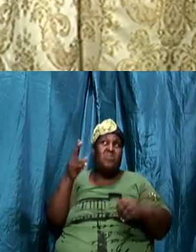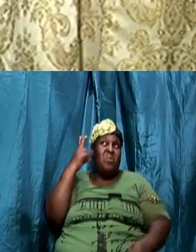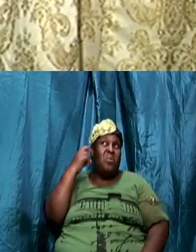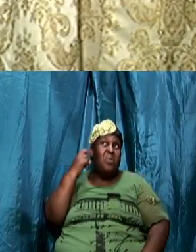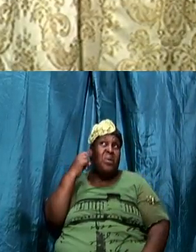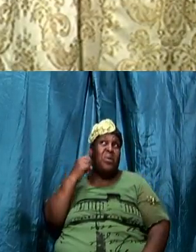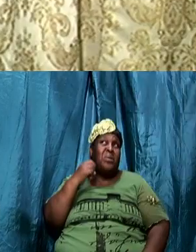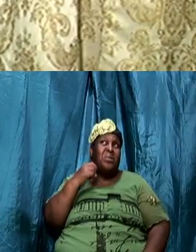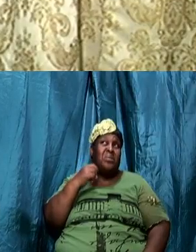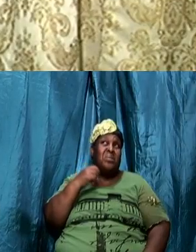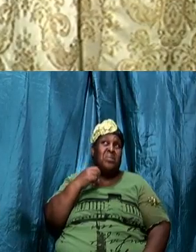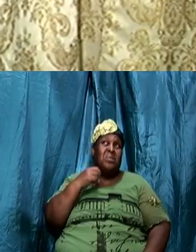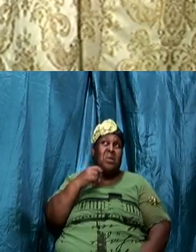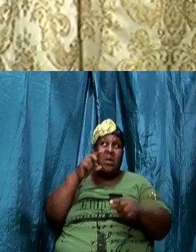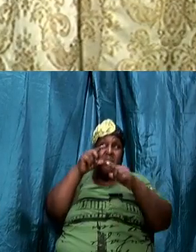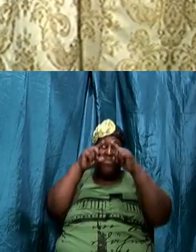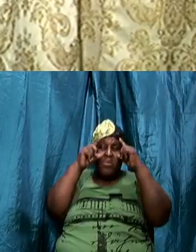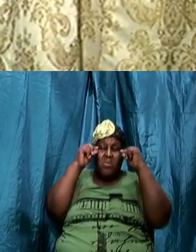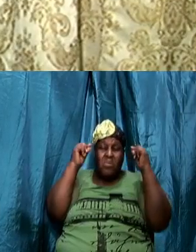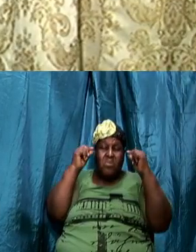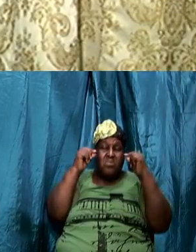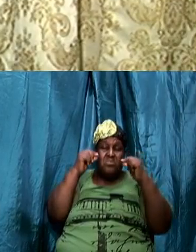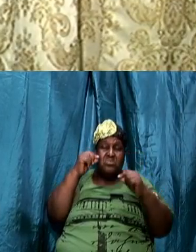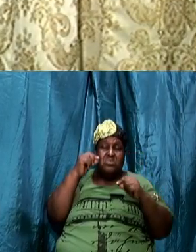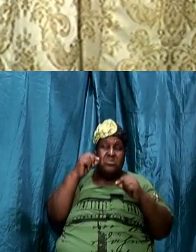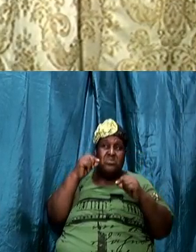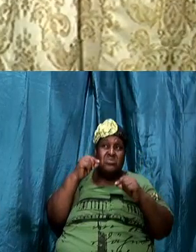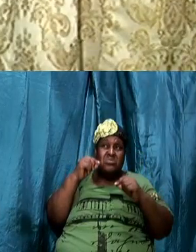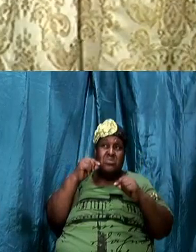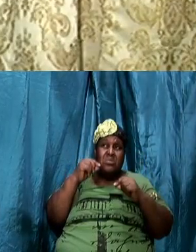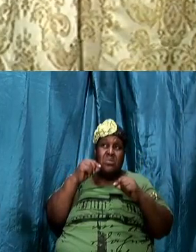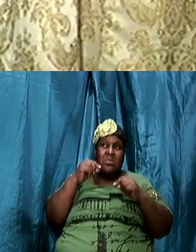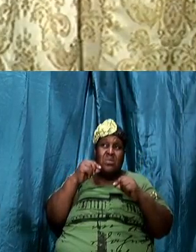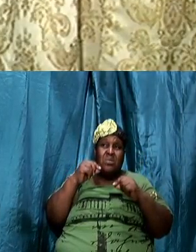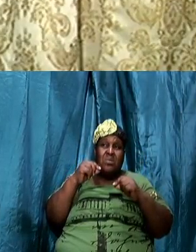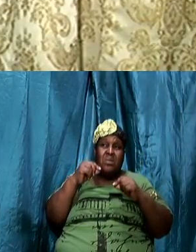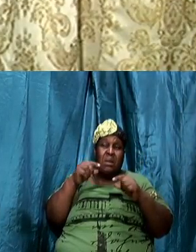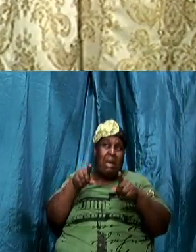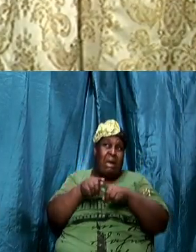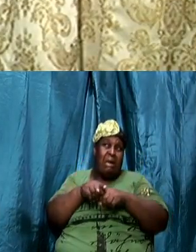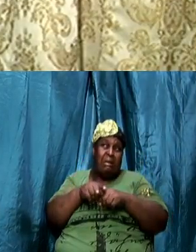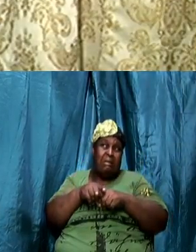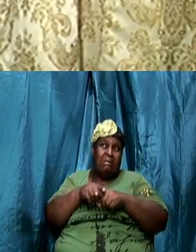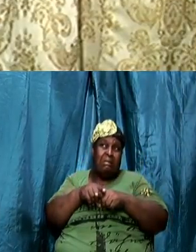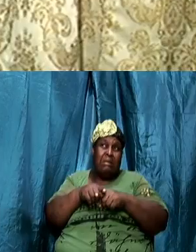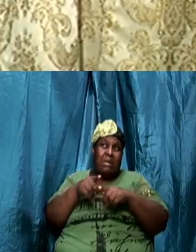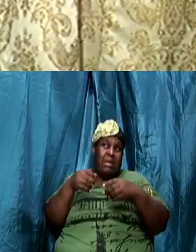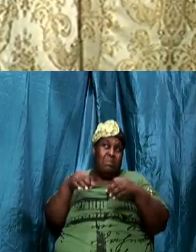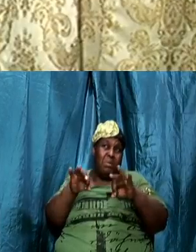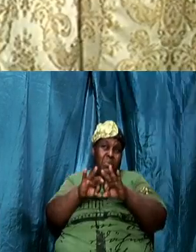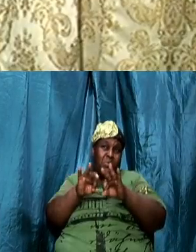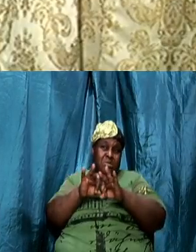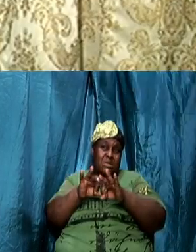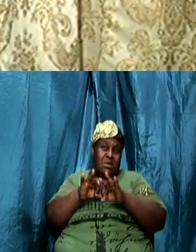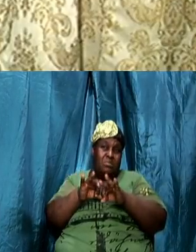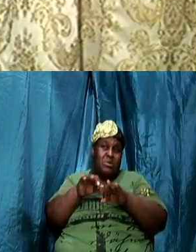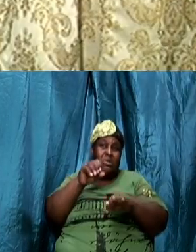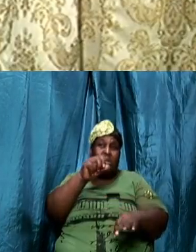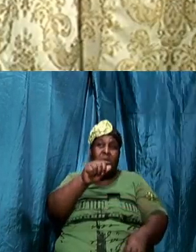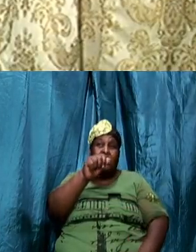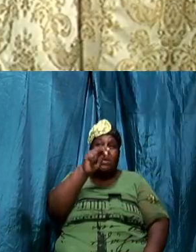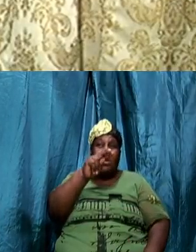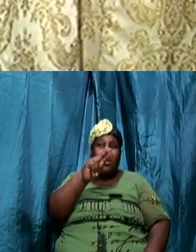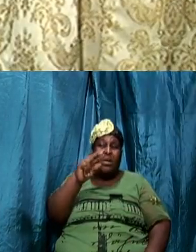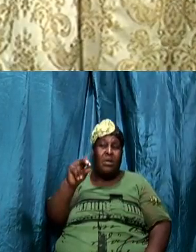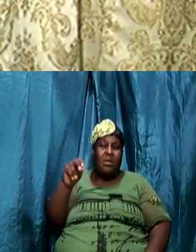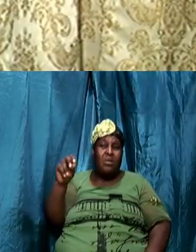that anyway. And they talk to Aaron. And here it was that Aaron would say, no, but Moses, God spoke through